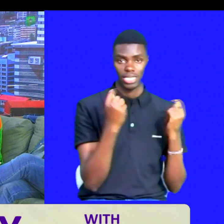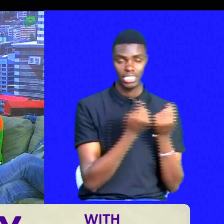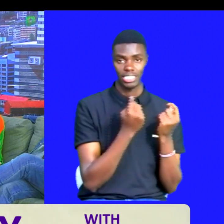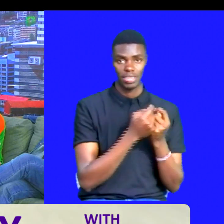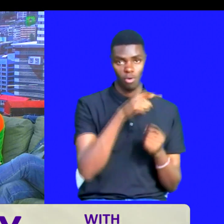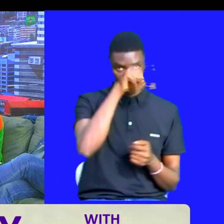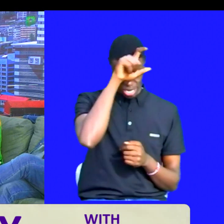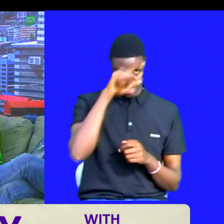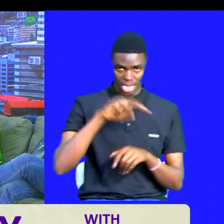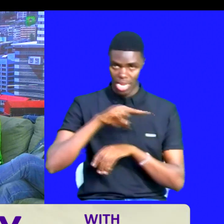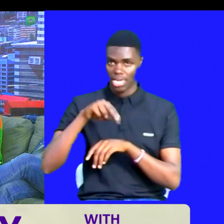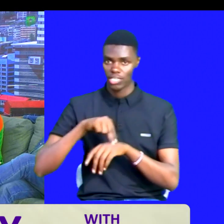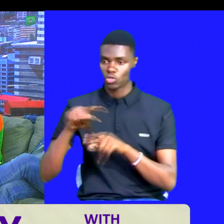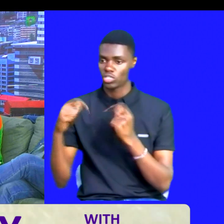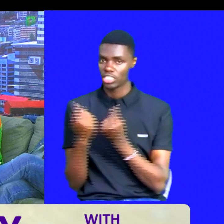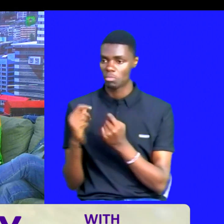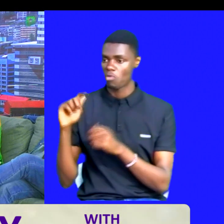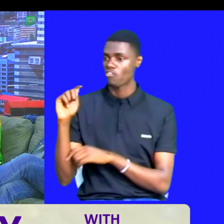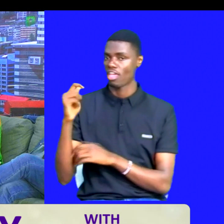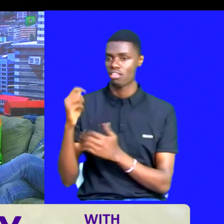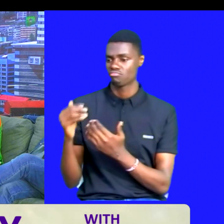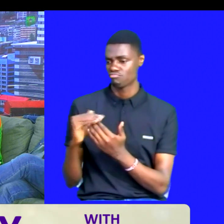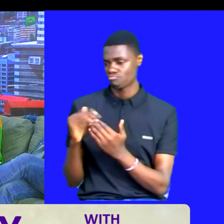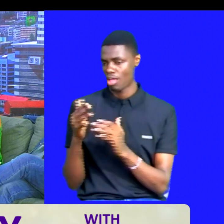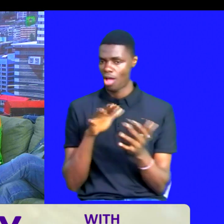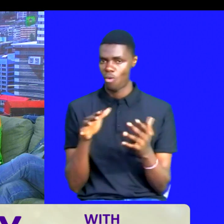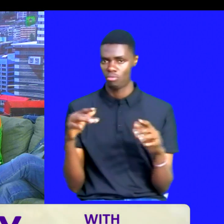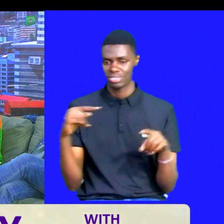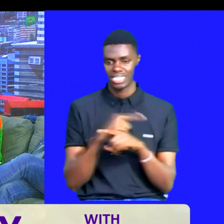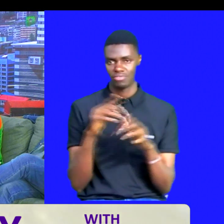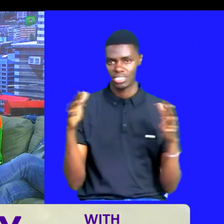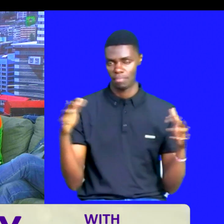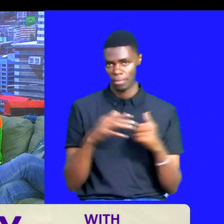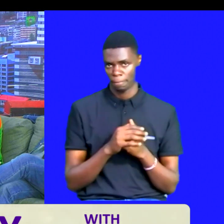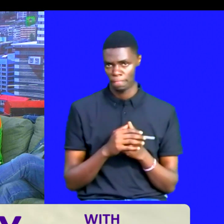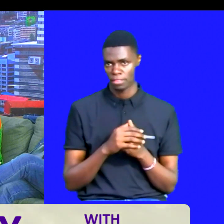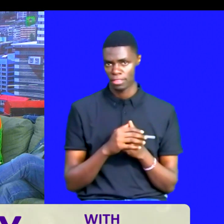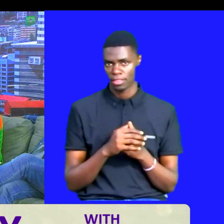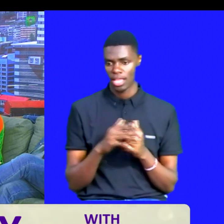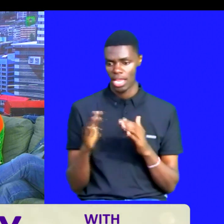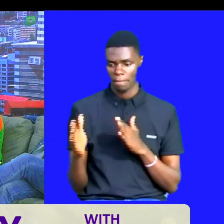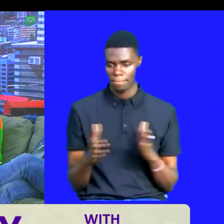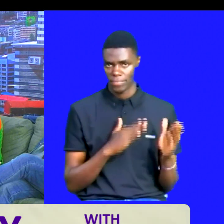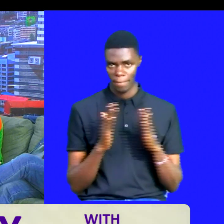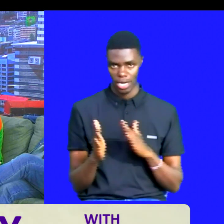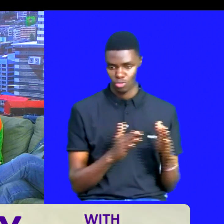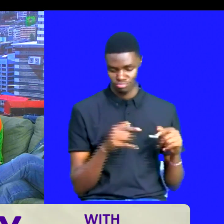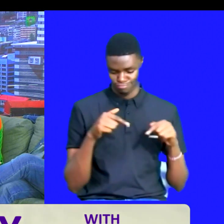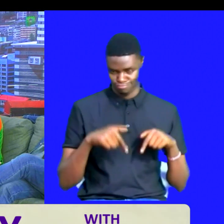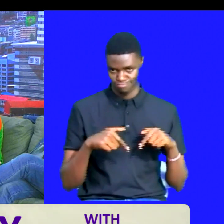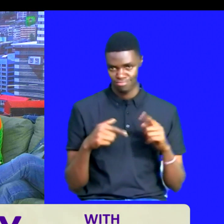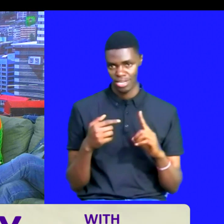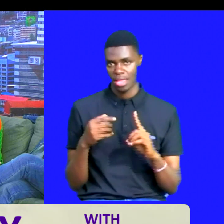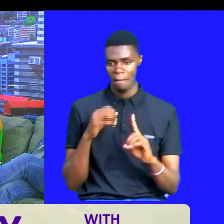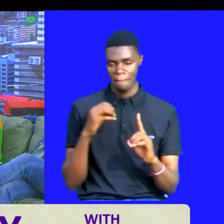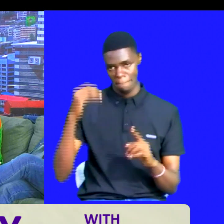national team of Kenya being treated. There's a very huge difference. Yeah. Like in terms of preparation,